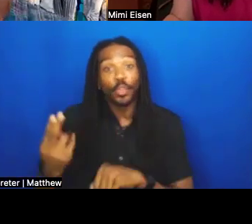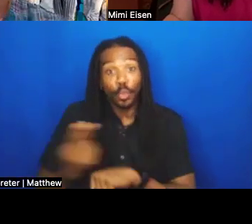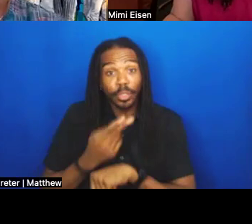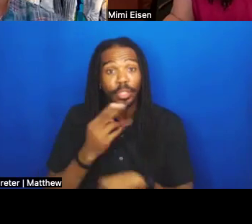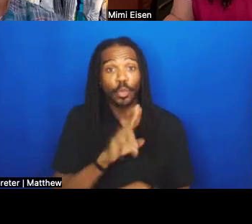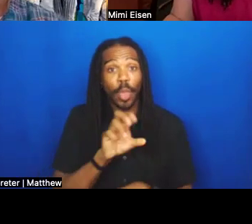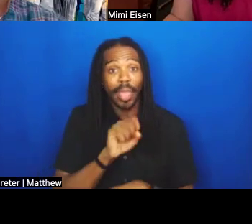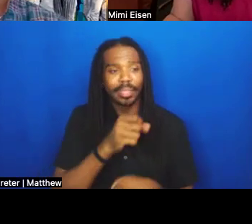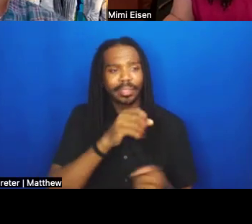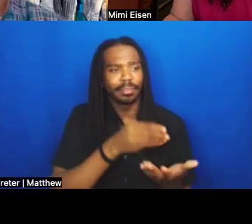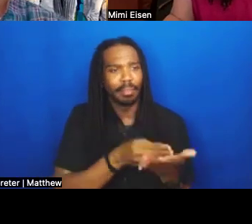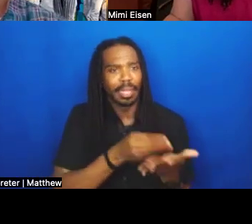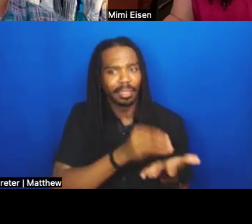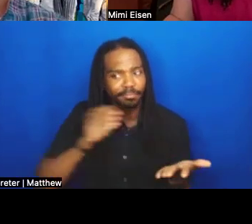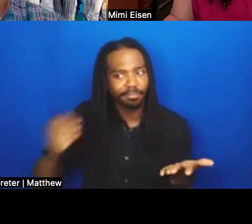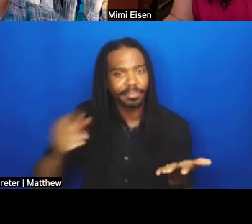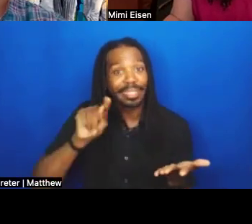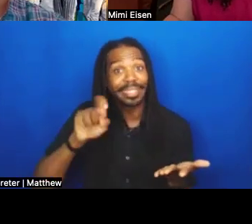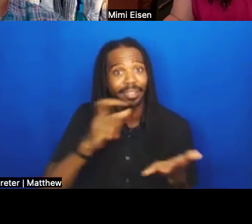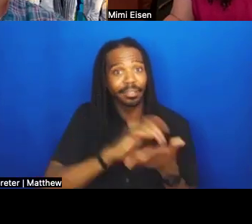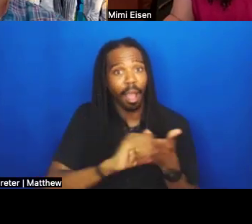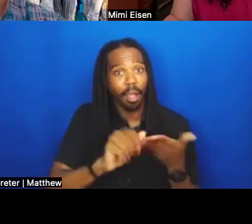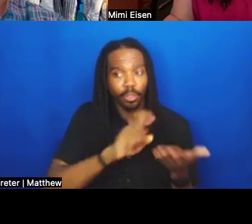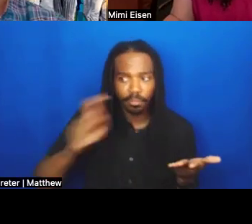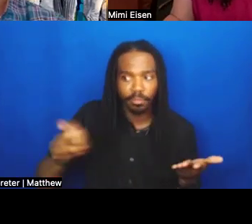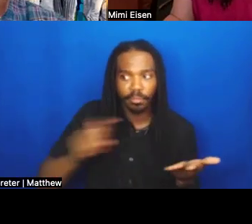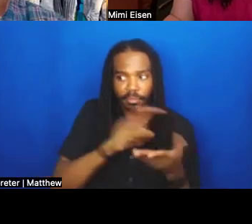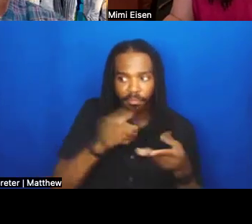tax dollars, among other things, right now, are these